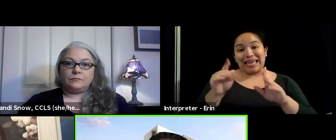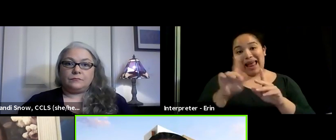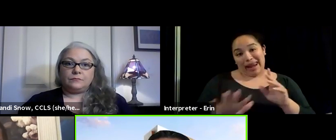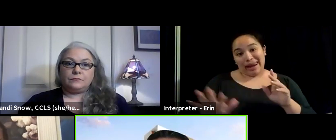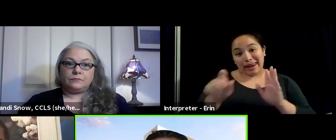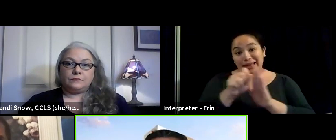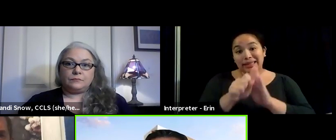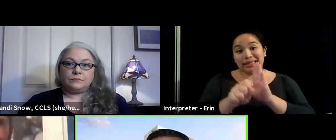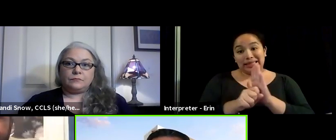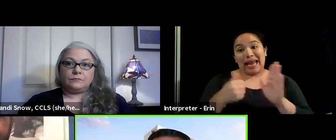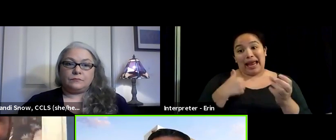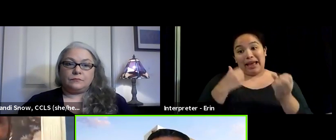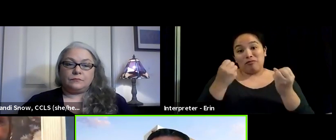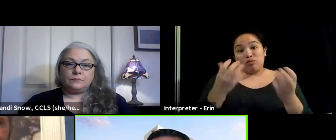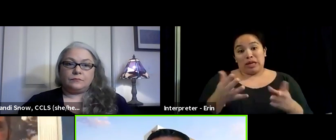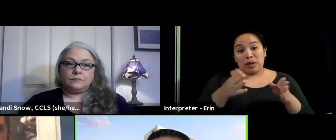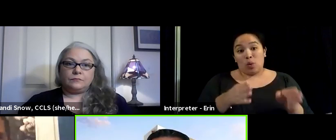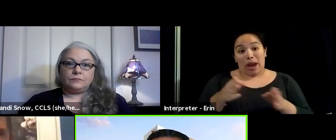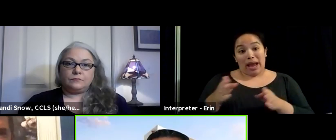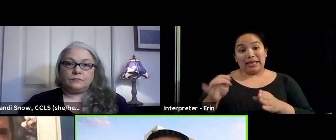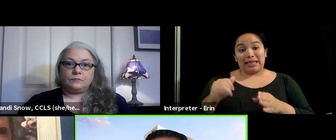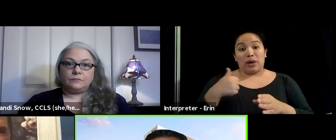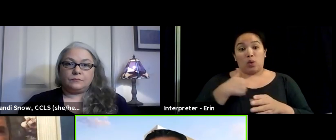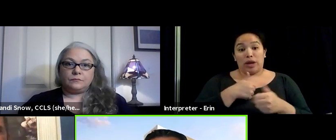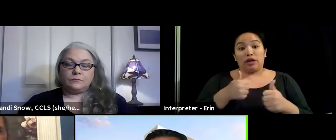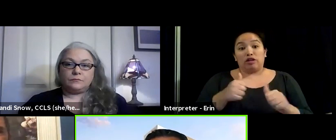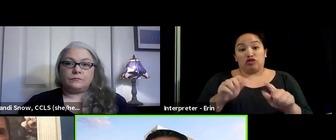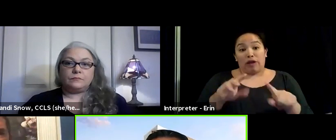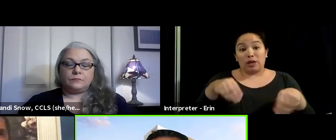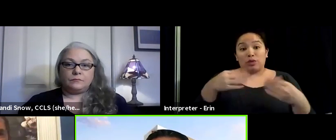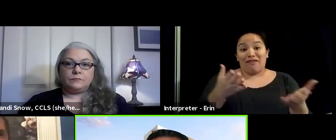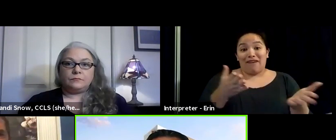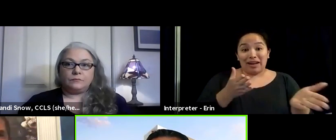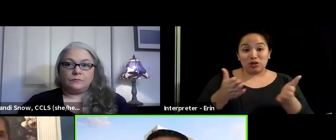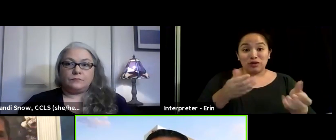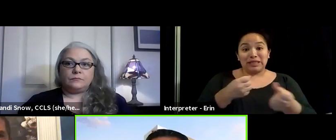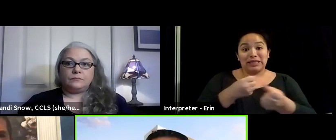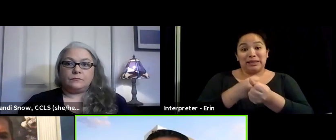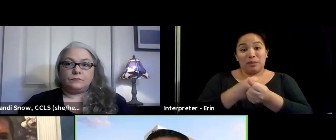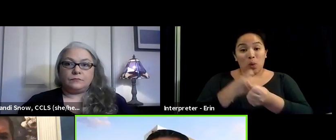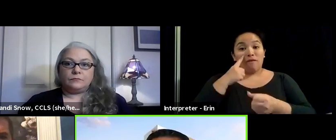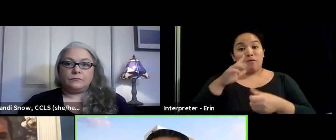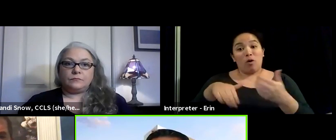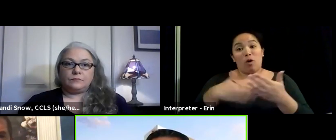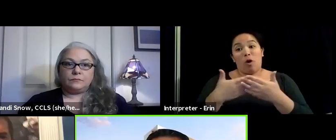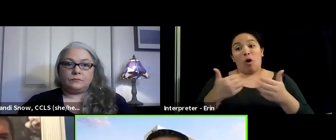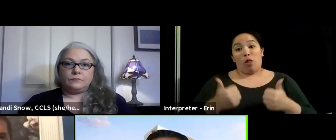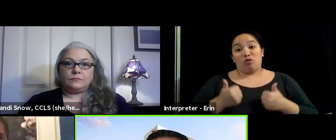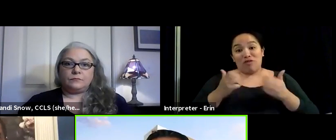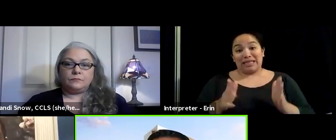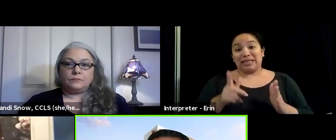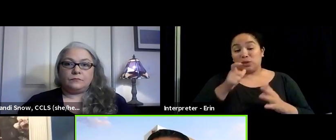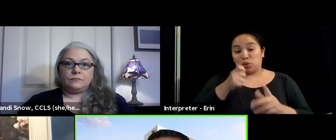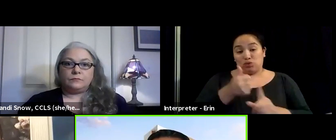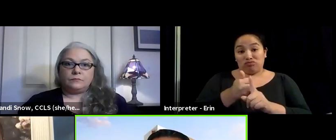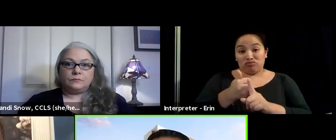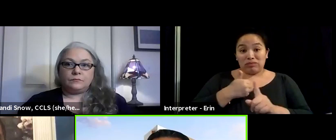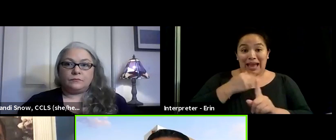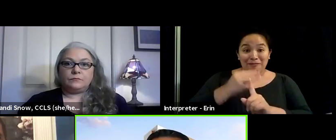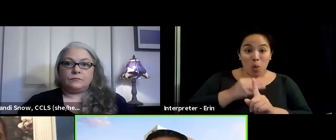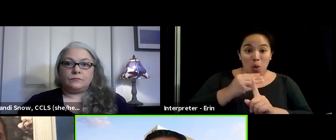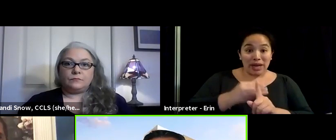has been numerous efforts to try and provide some services and supports to our residents who have mortgages and rental